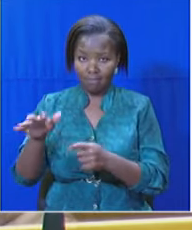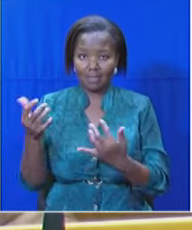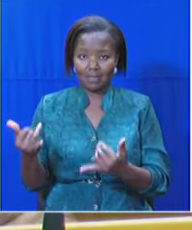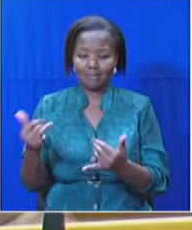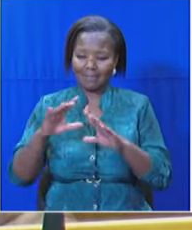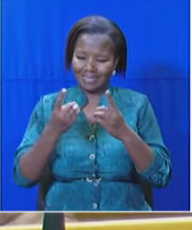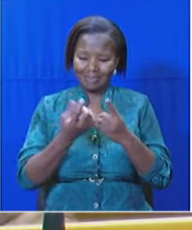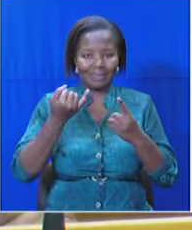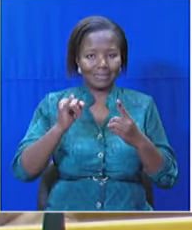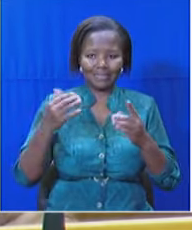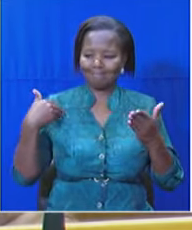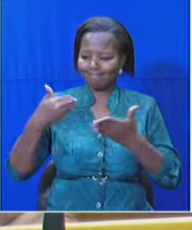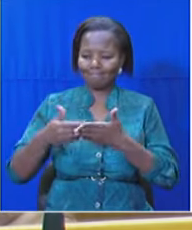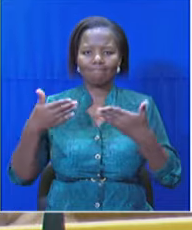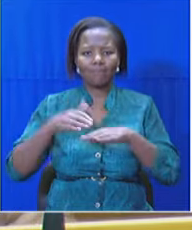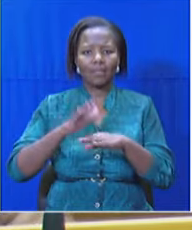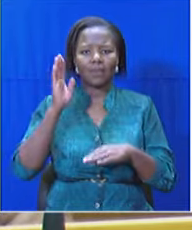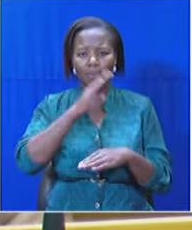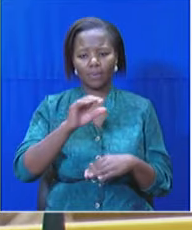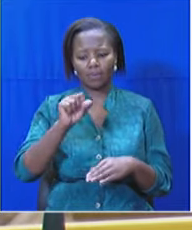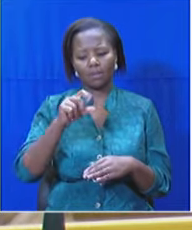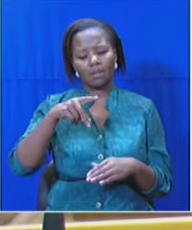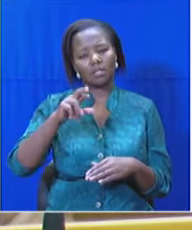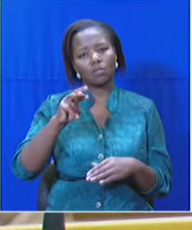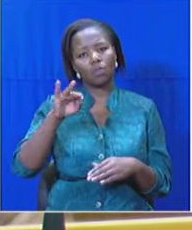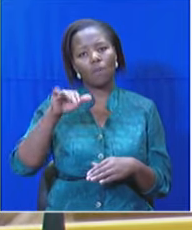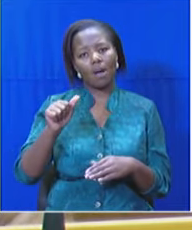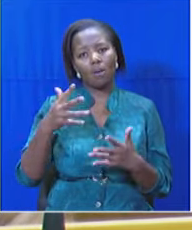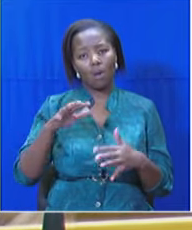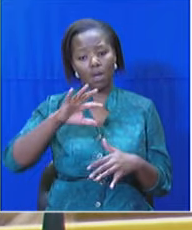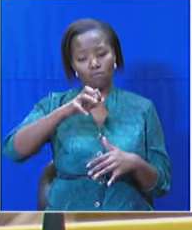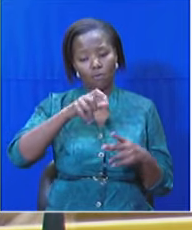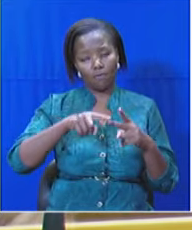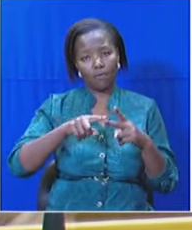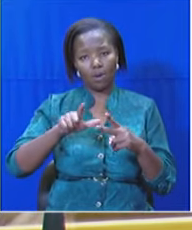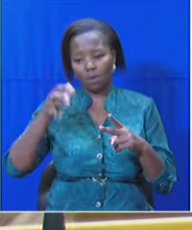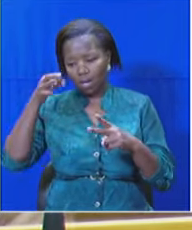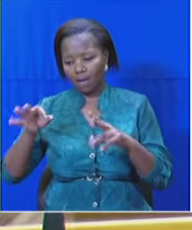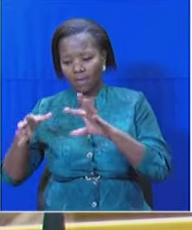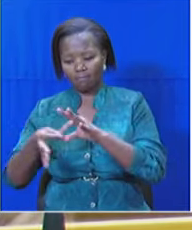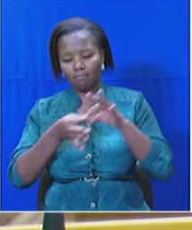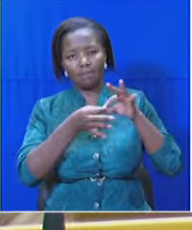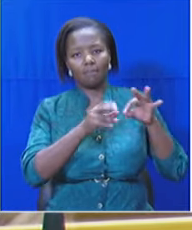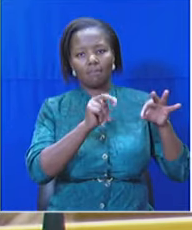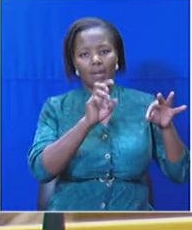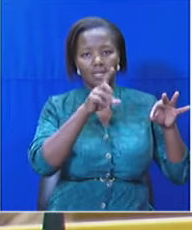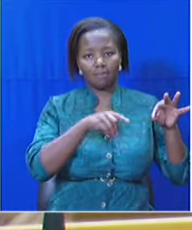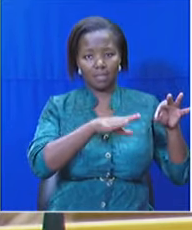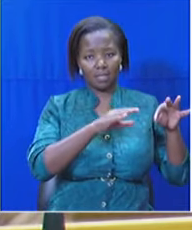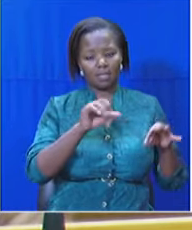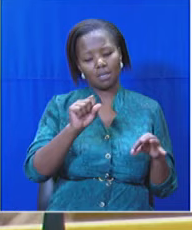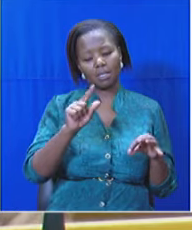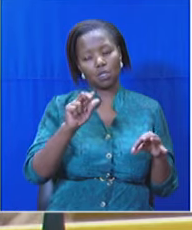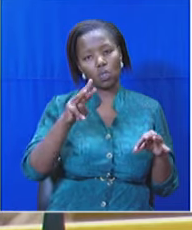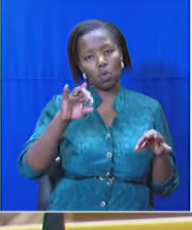in the implementation of SPLUMA, especially at provincial and local level, to be in line with the NDP. SPLUMA will guide the